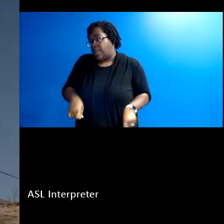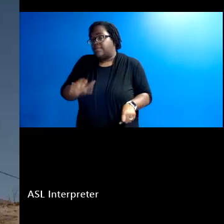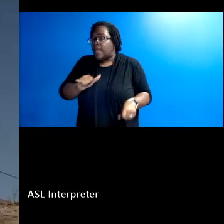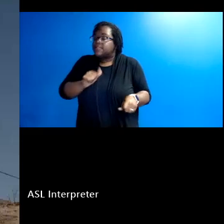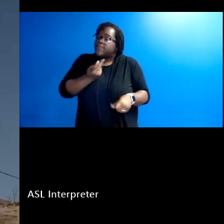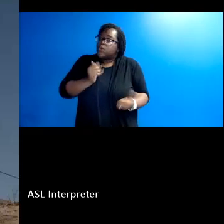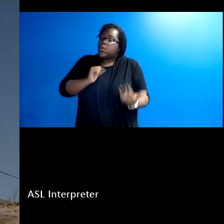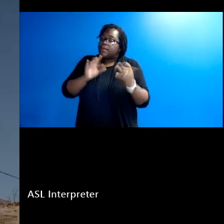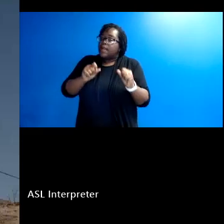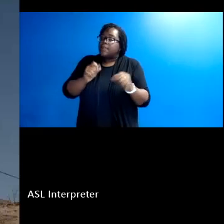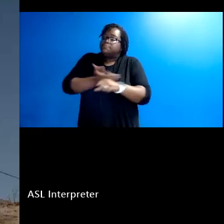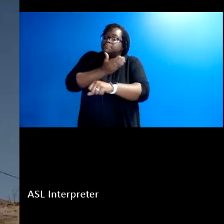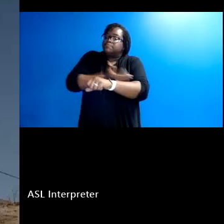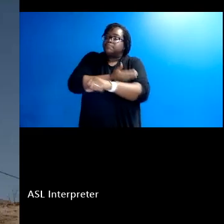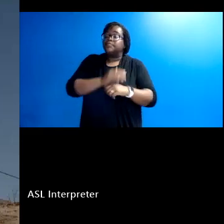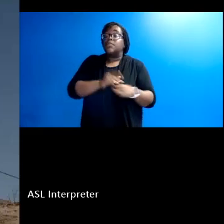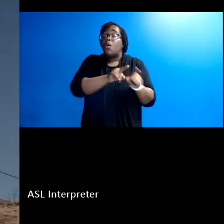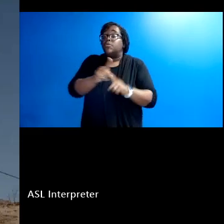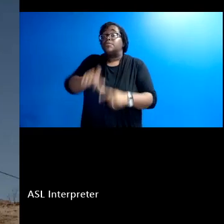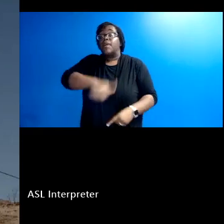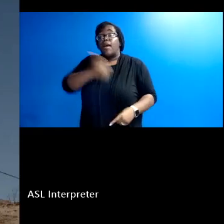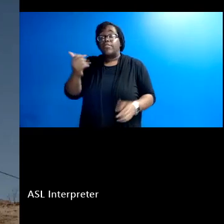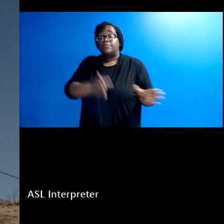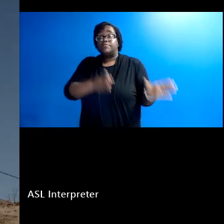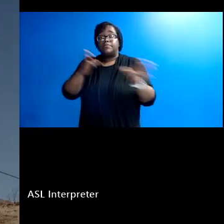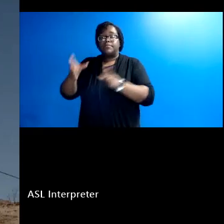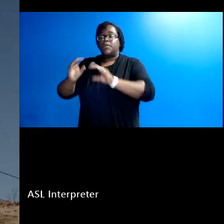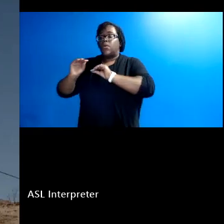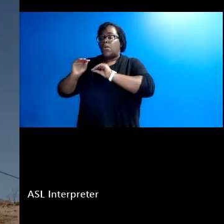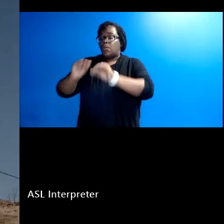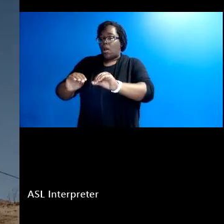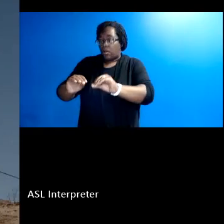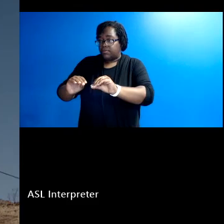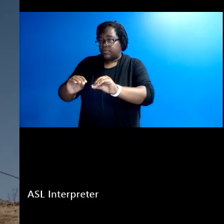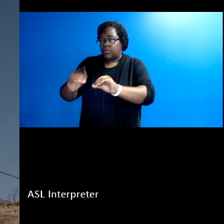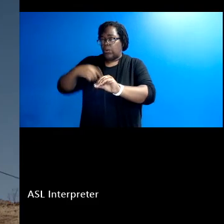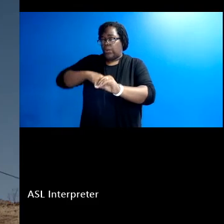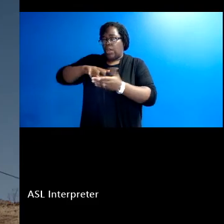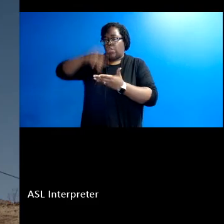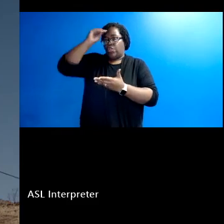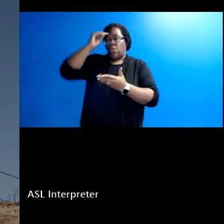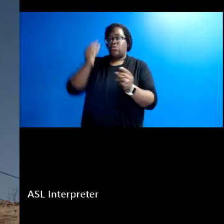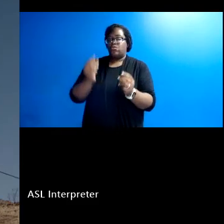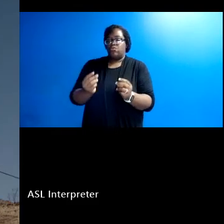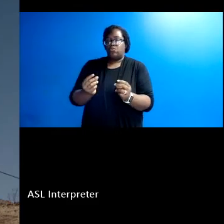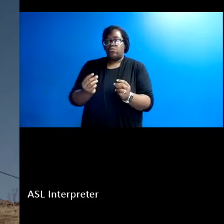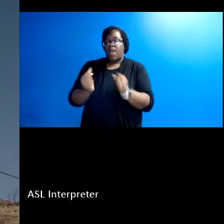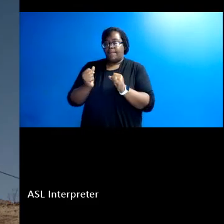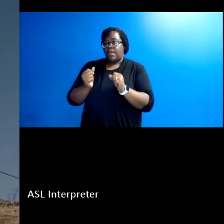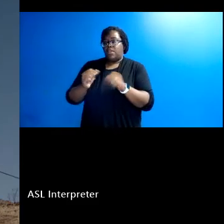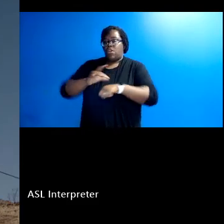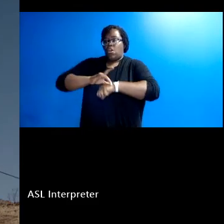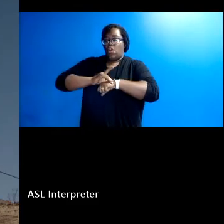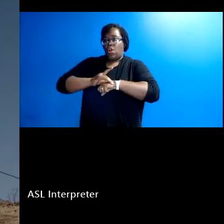But there's also something else we're doing. We're also installing something that we've learned, and it's called Rapid Earth Fault Current Limiter,